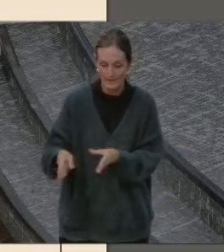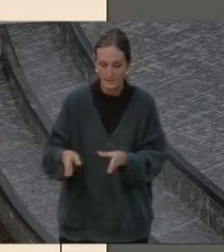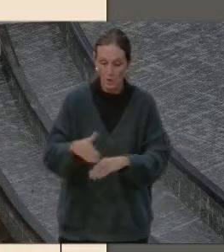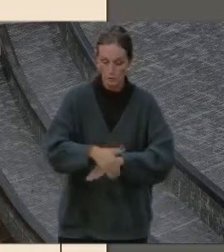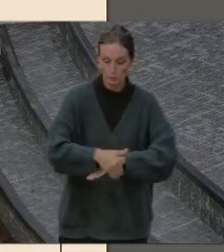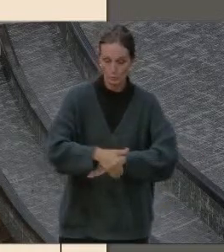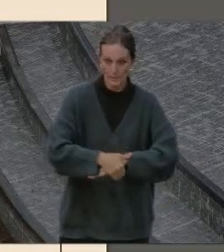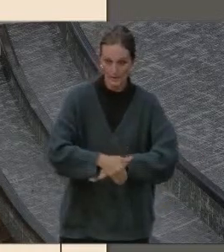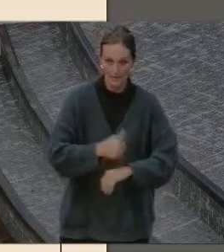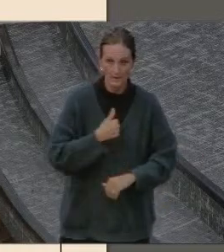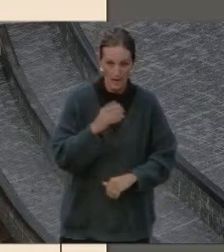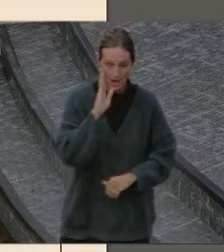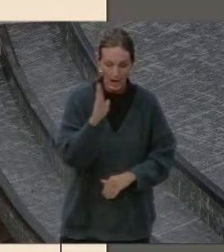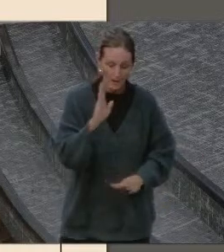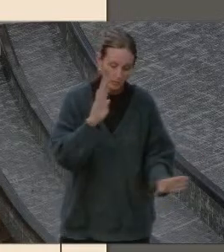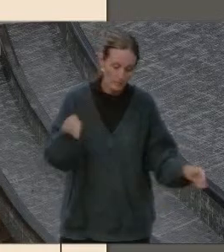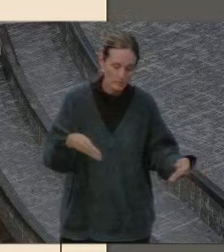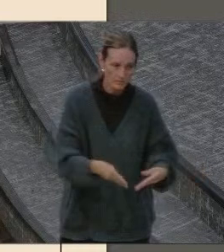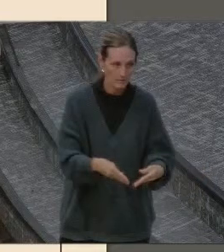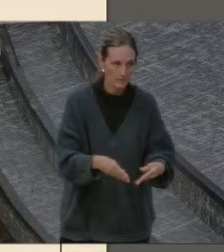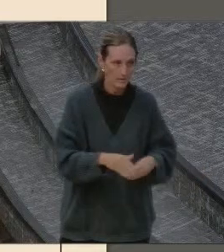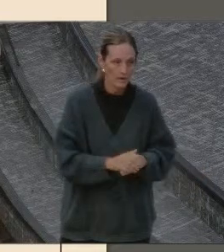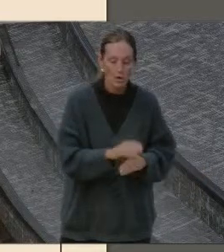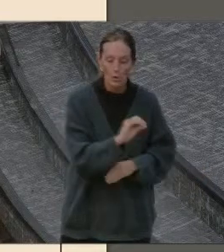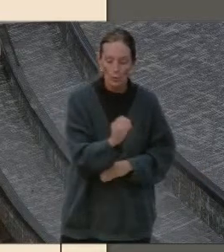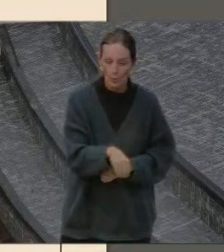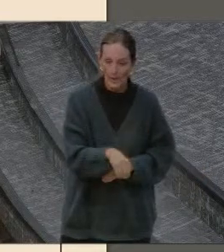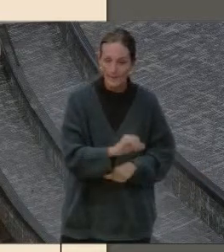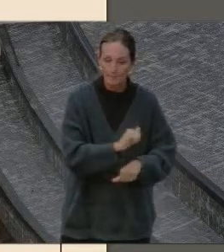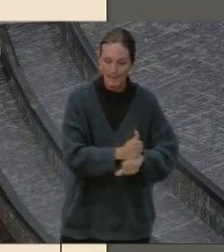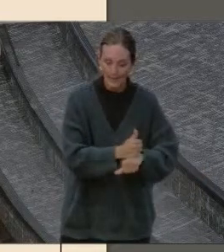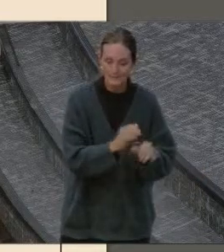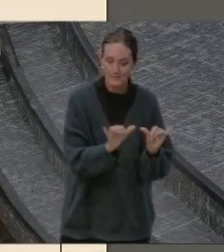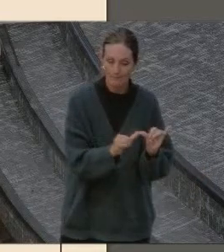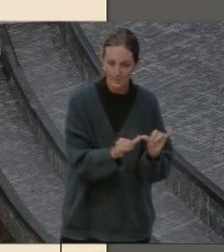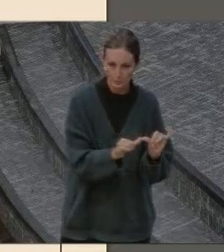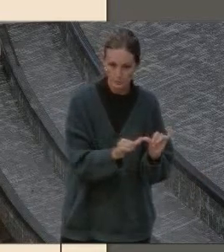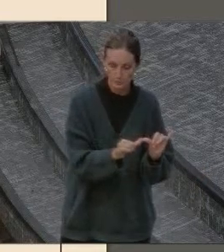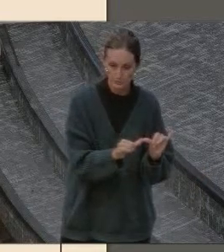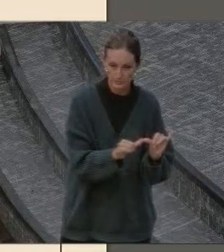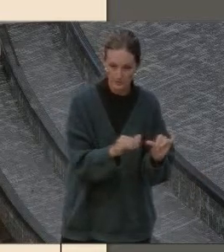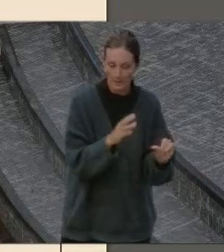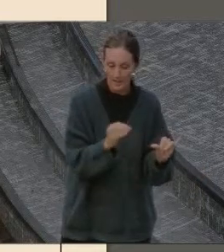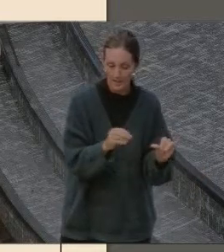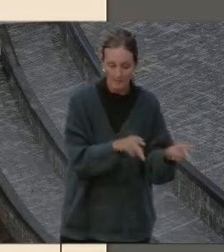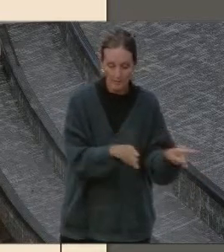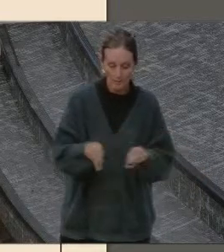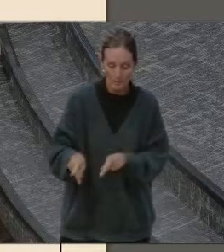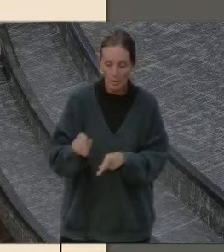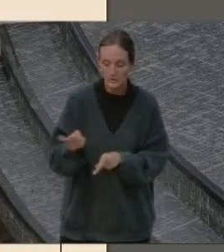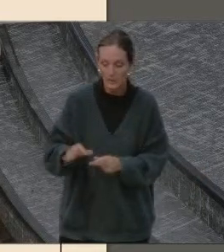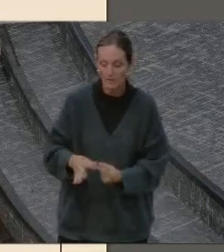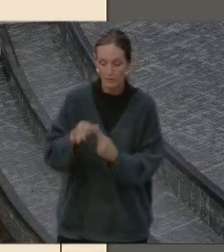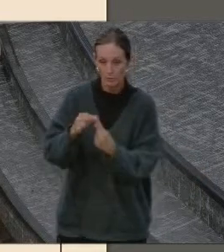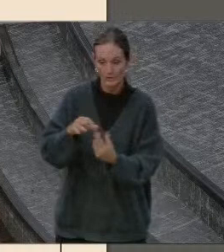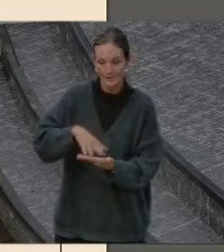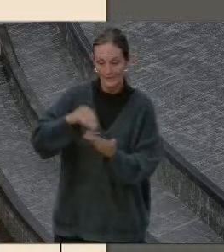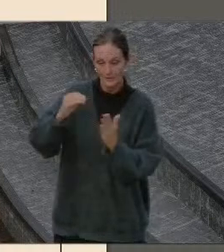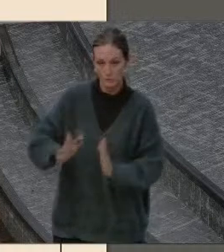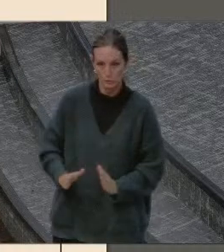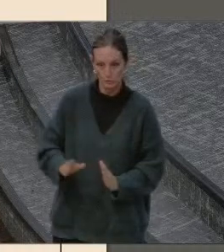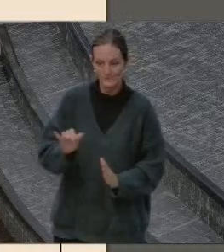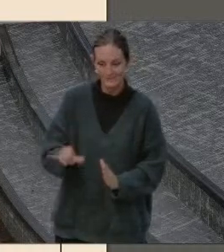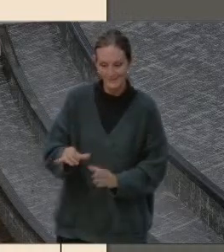going to largely focus on rate-based metrics, or the proportion of unique students that's receiving a